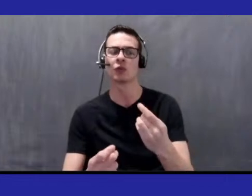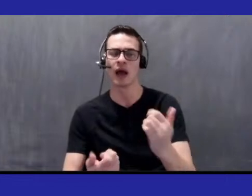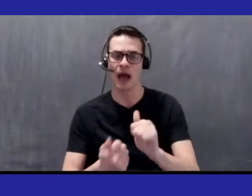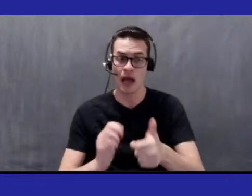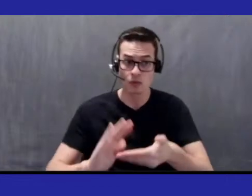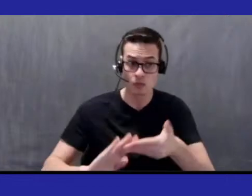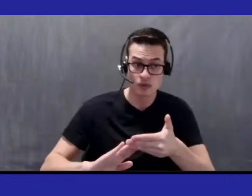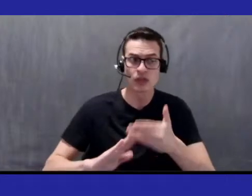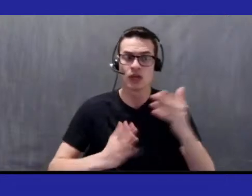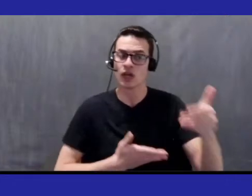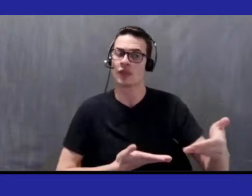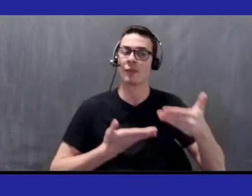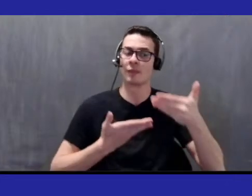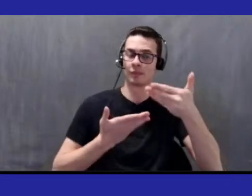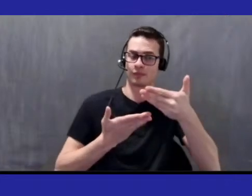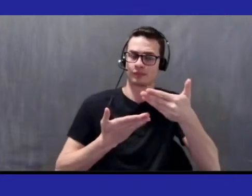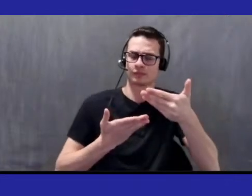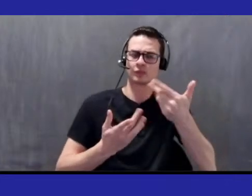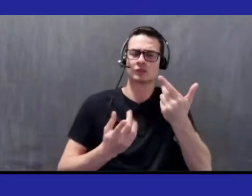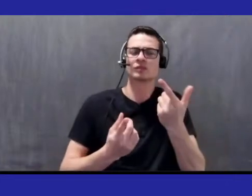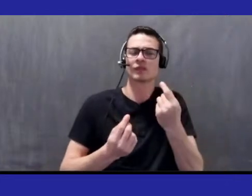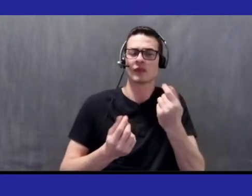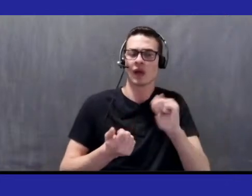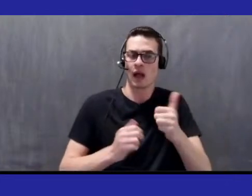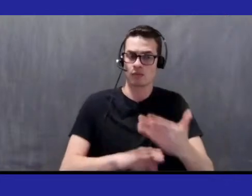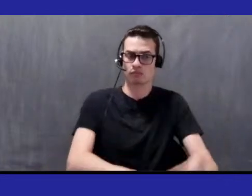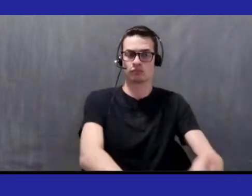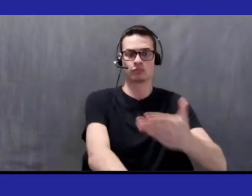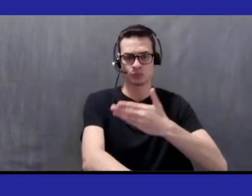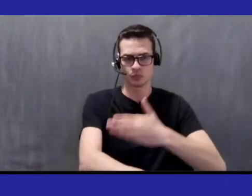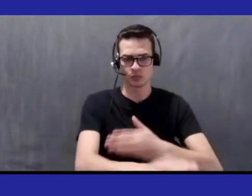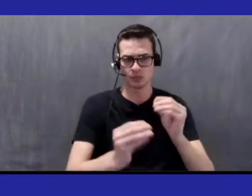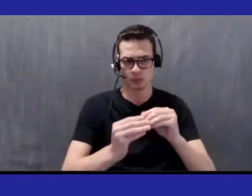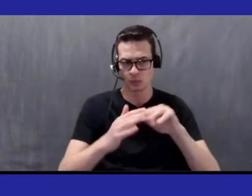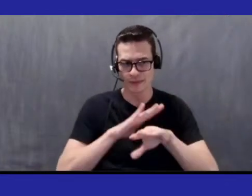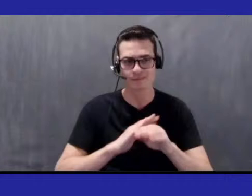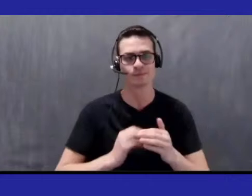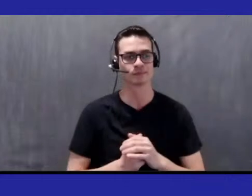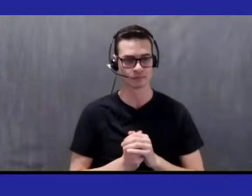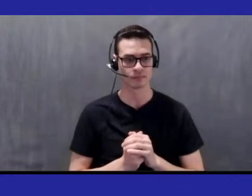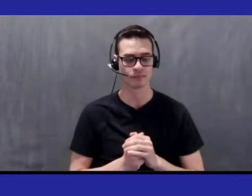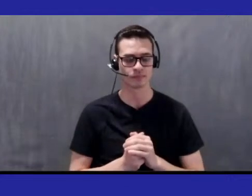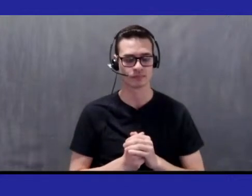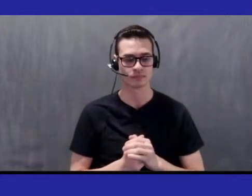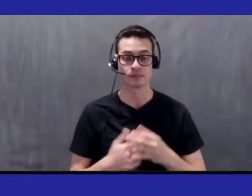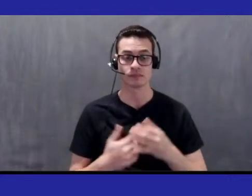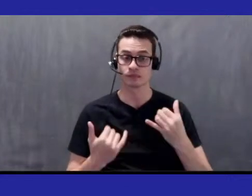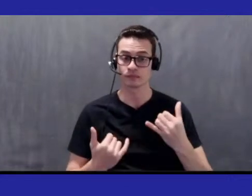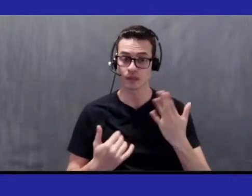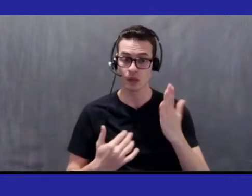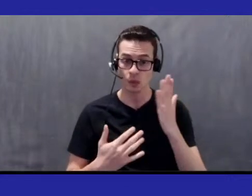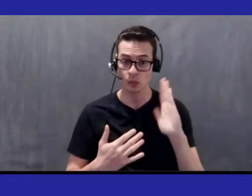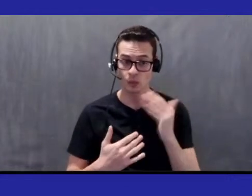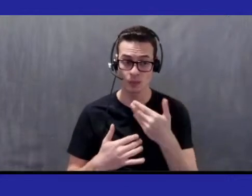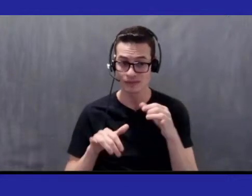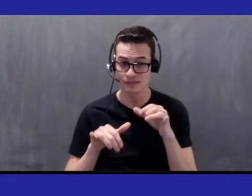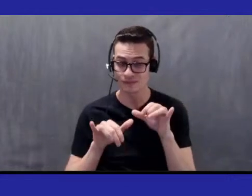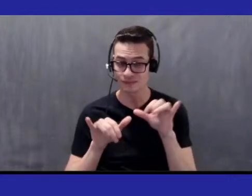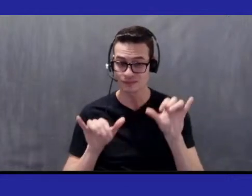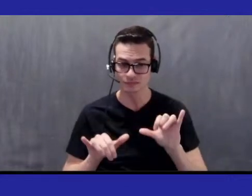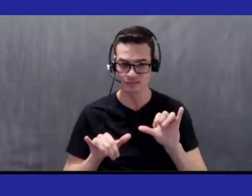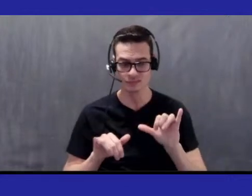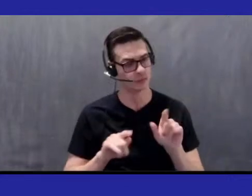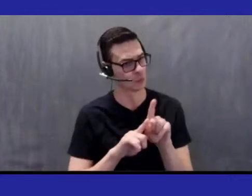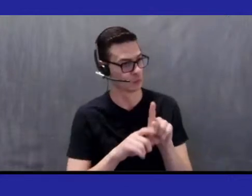of the key ones that's coming up is that in our system, and this is a problem nationwide, there's no standardized practice for documentation